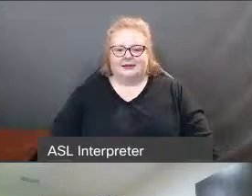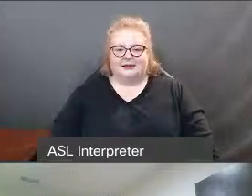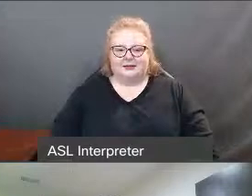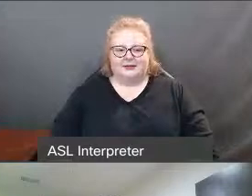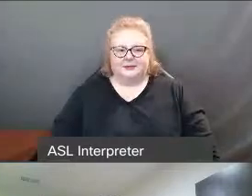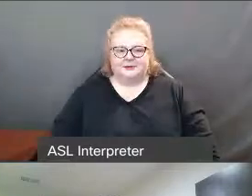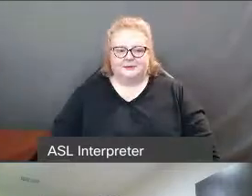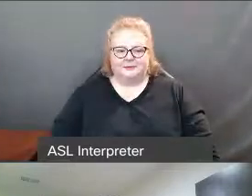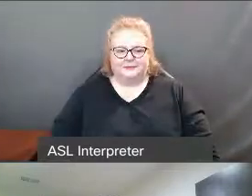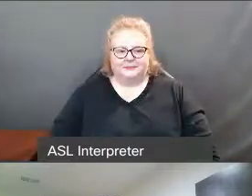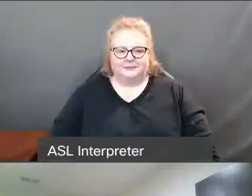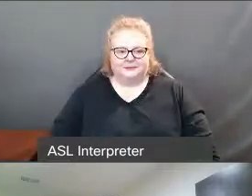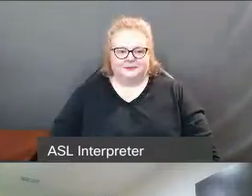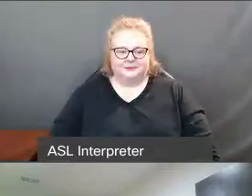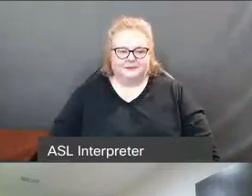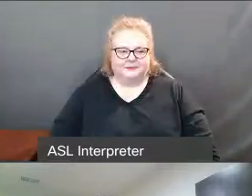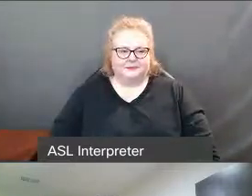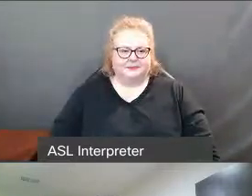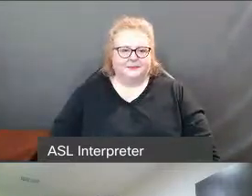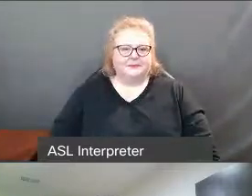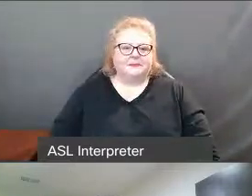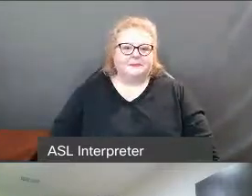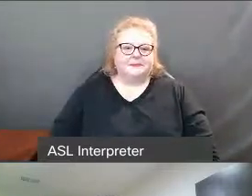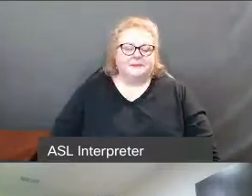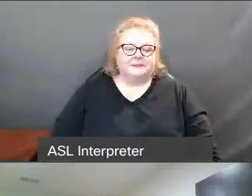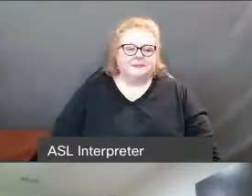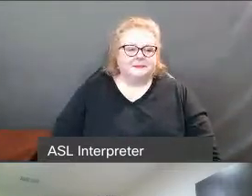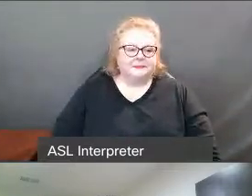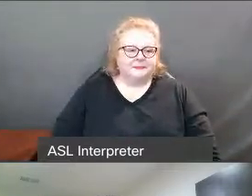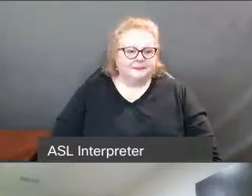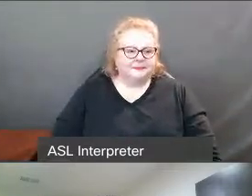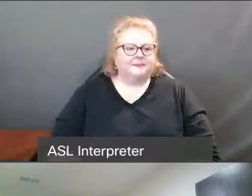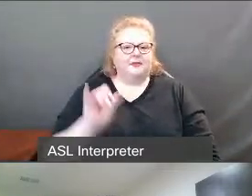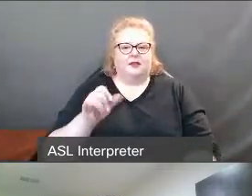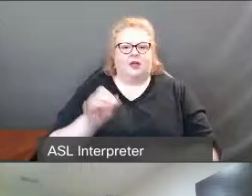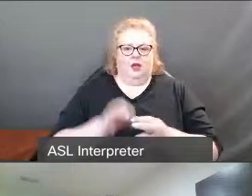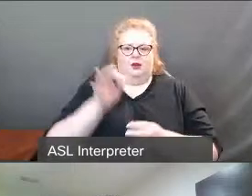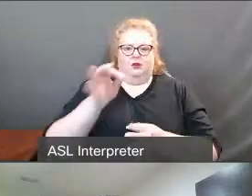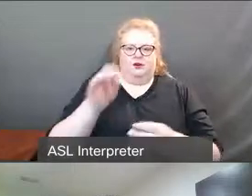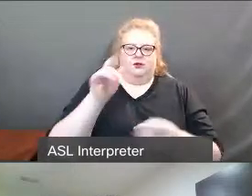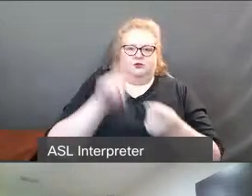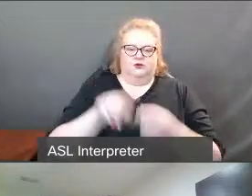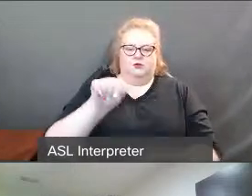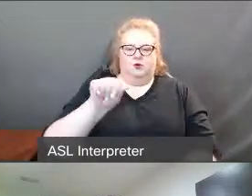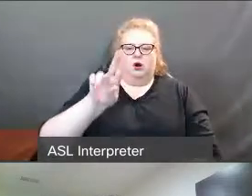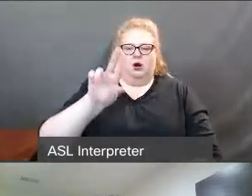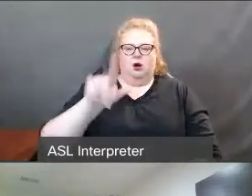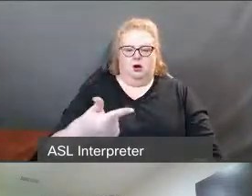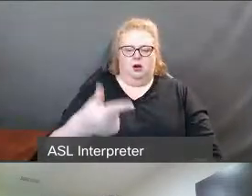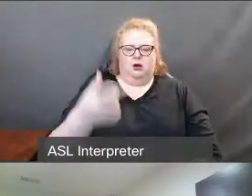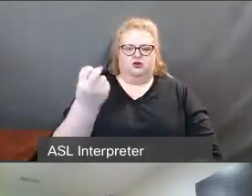Okay. Okay, vote. Mr. Chair, you have a motion to defer. That deferral will be to August the 12th.